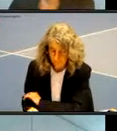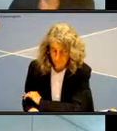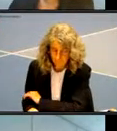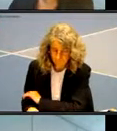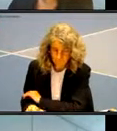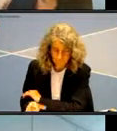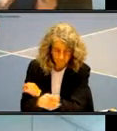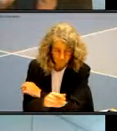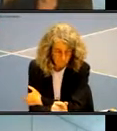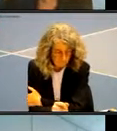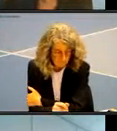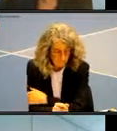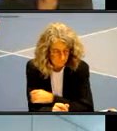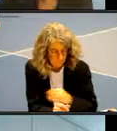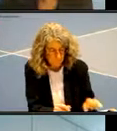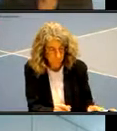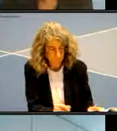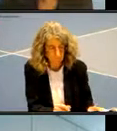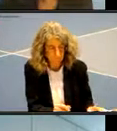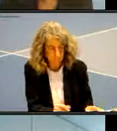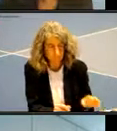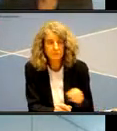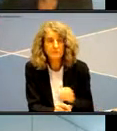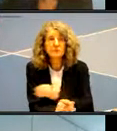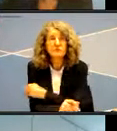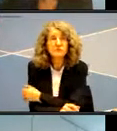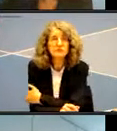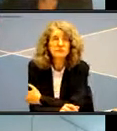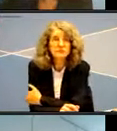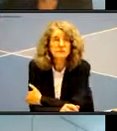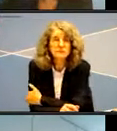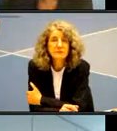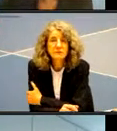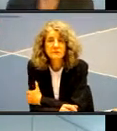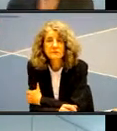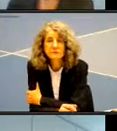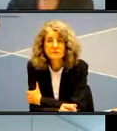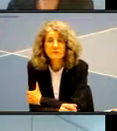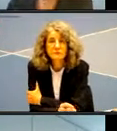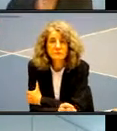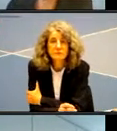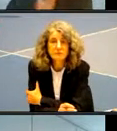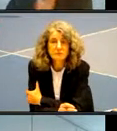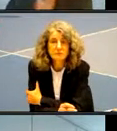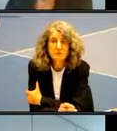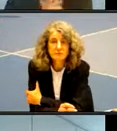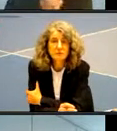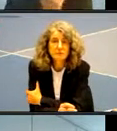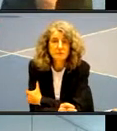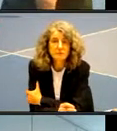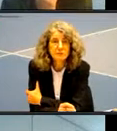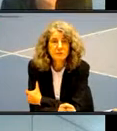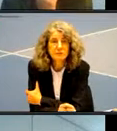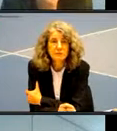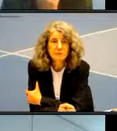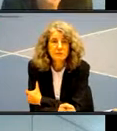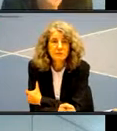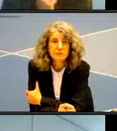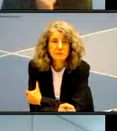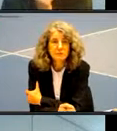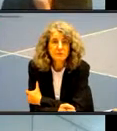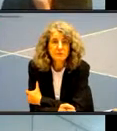that prevents discrimination. And the last point I would like to make is the integrated approach. So think not only out of the boxes,